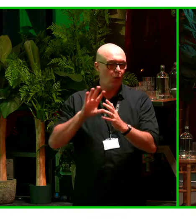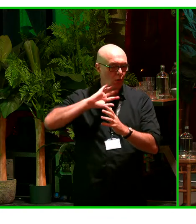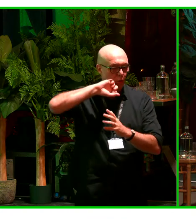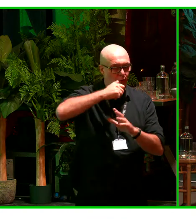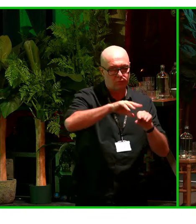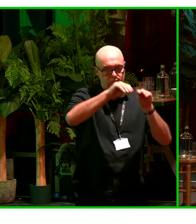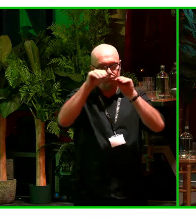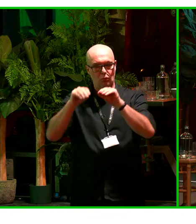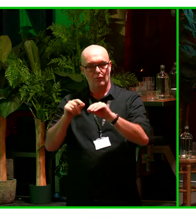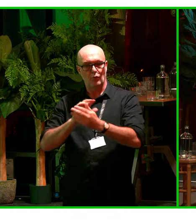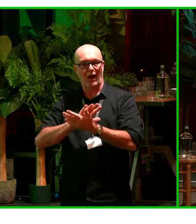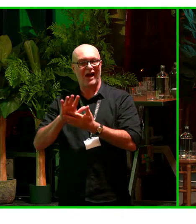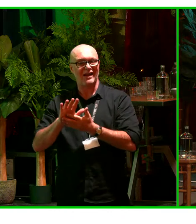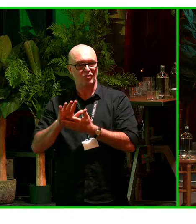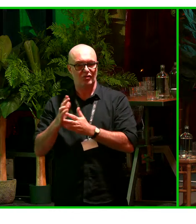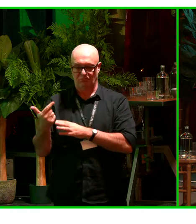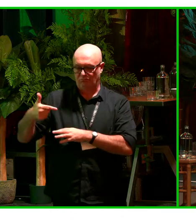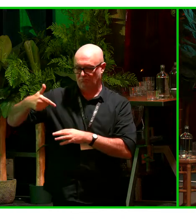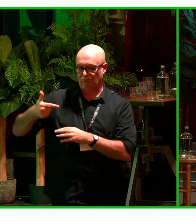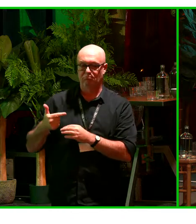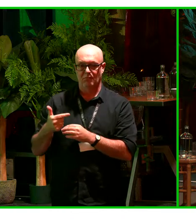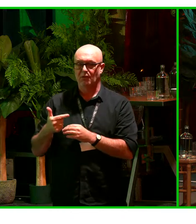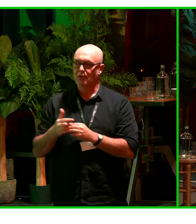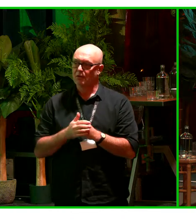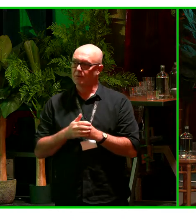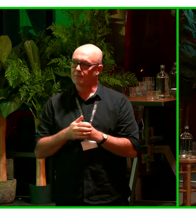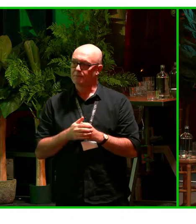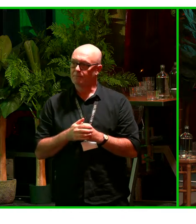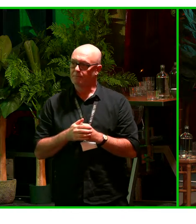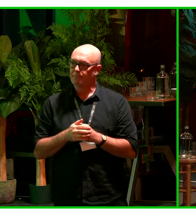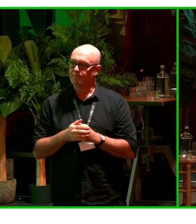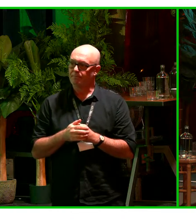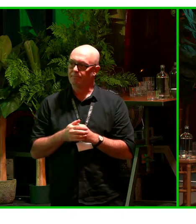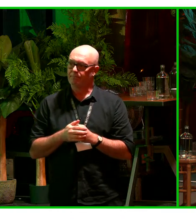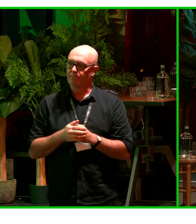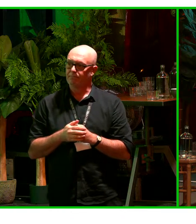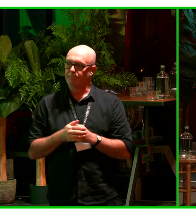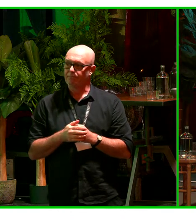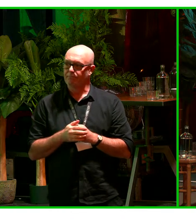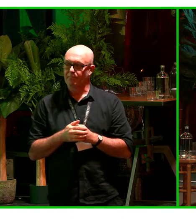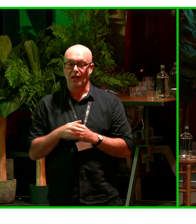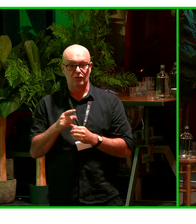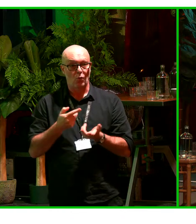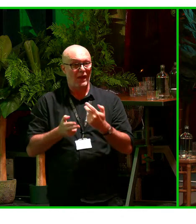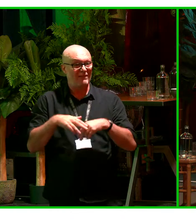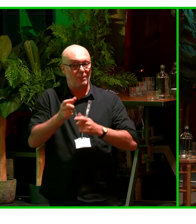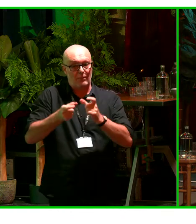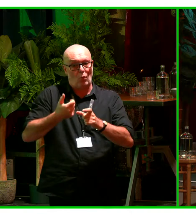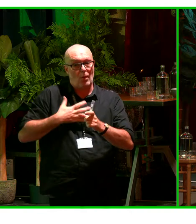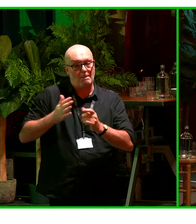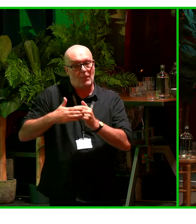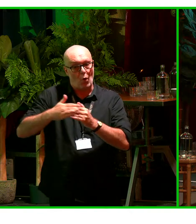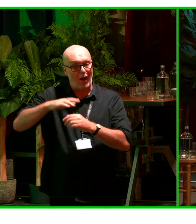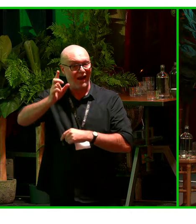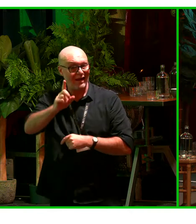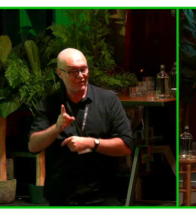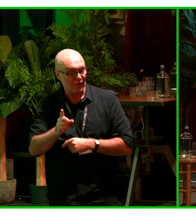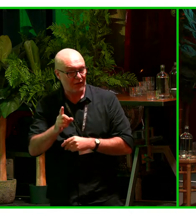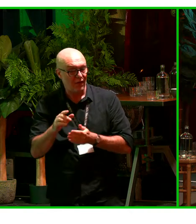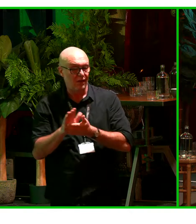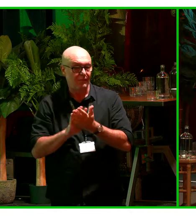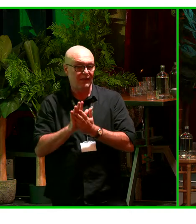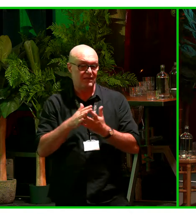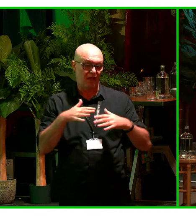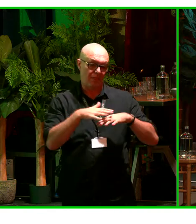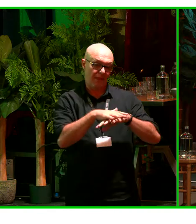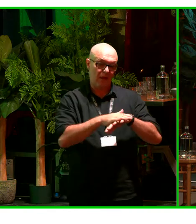to a little bit, we need that, because if they all go electric, then we need to invest more in our network. So it really truly is the whole